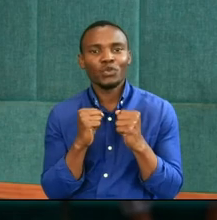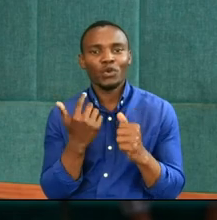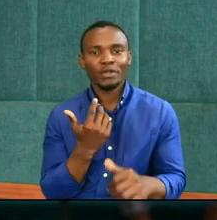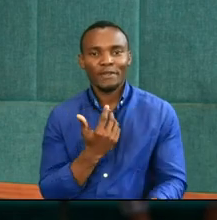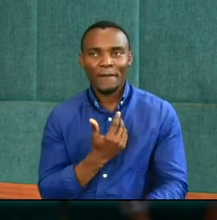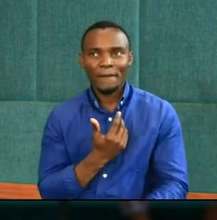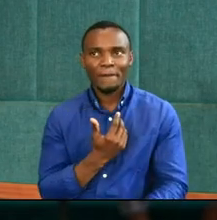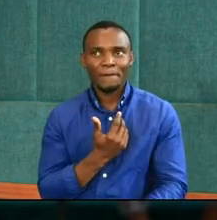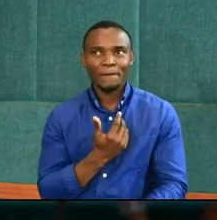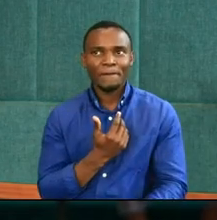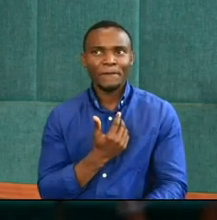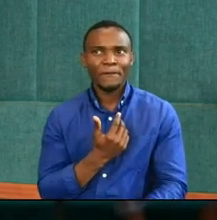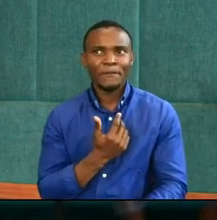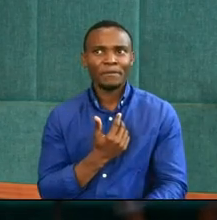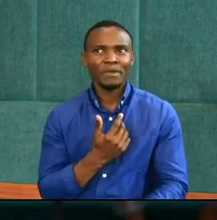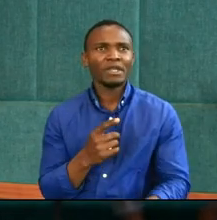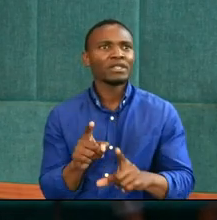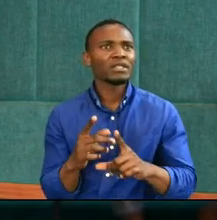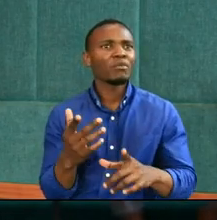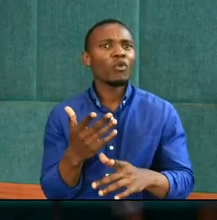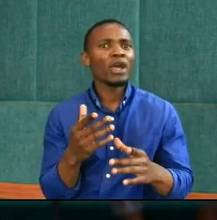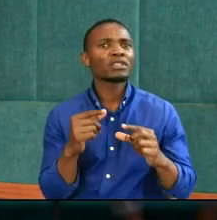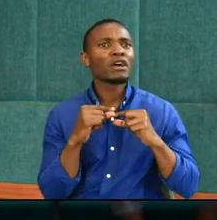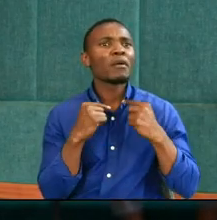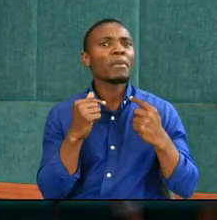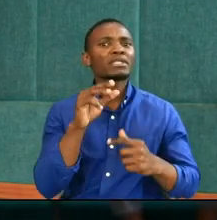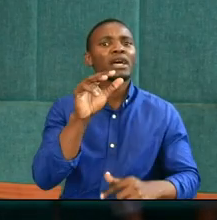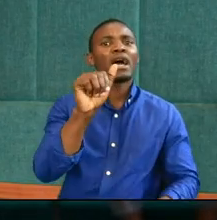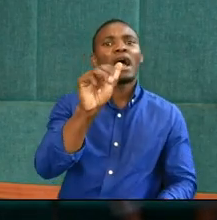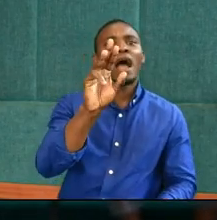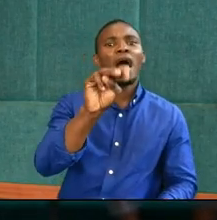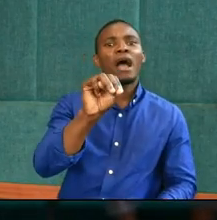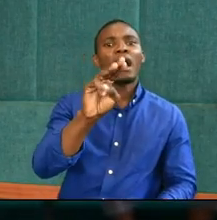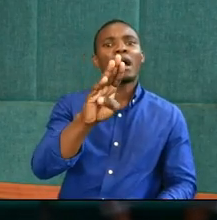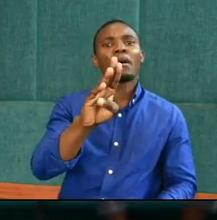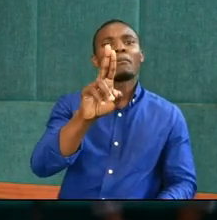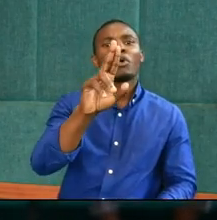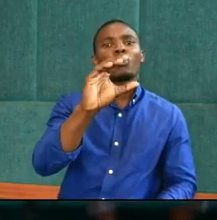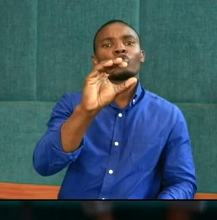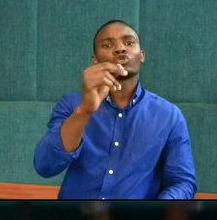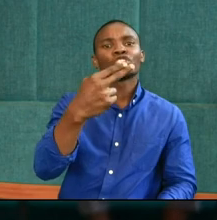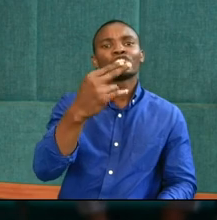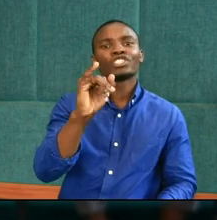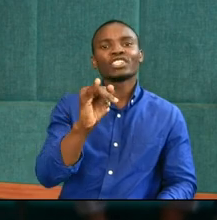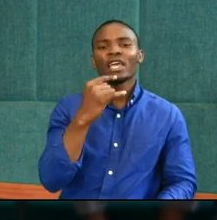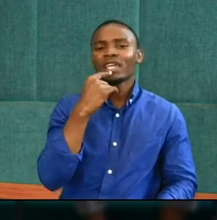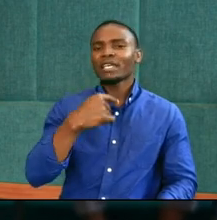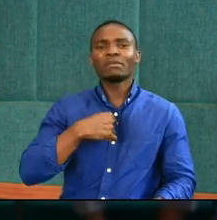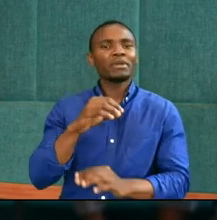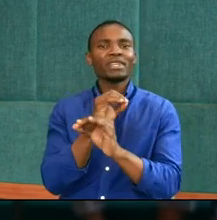It was cold. And where's Pastor Ambuchi? Pastor Ambuchi didn't tell me that